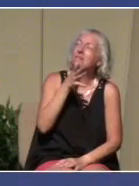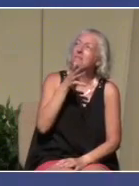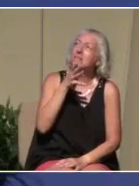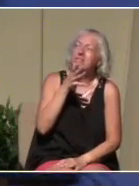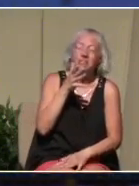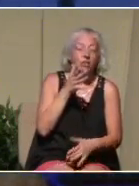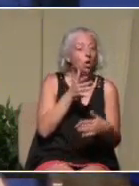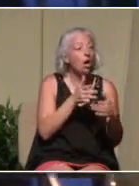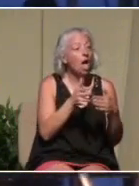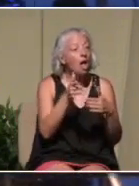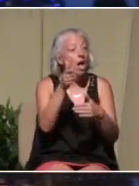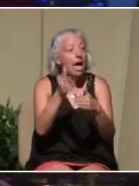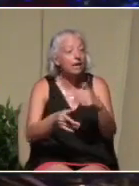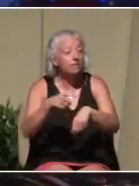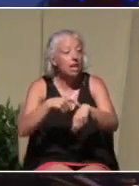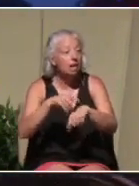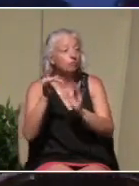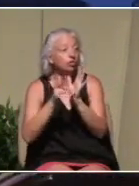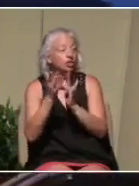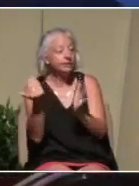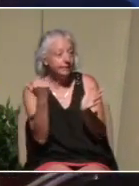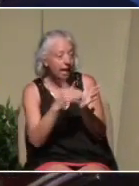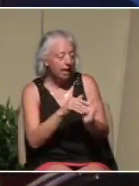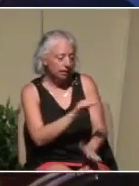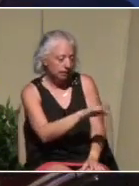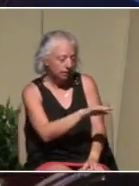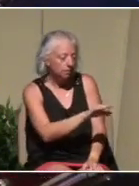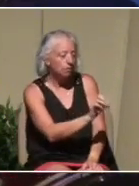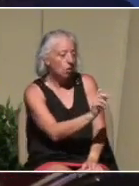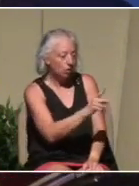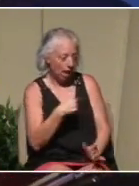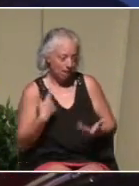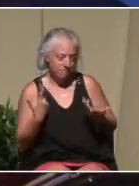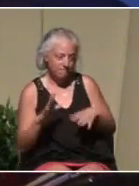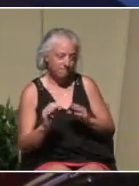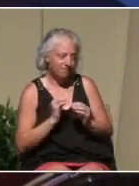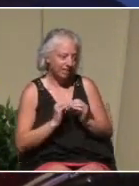the end of that time, Jesus spoke again, and he said, "Okay, I have fixed it."